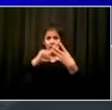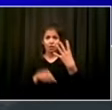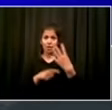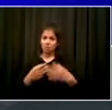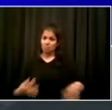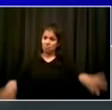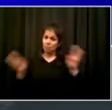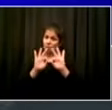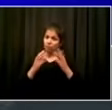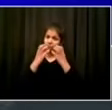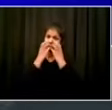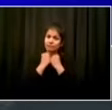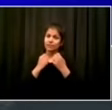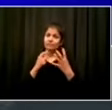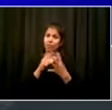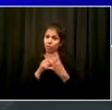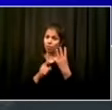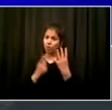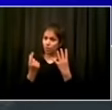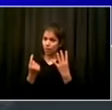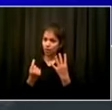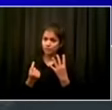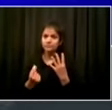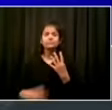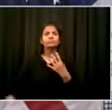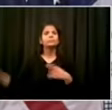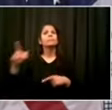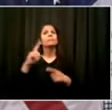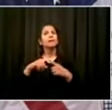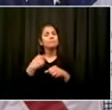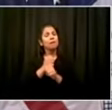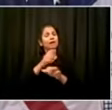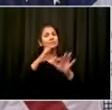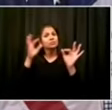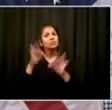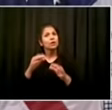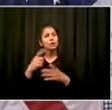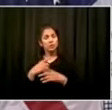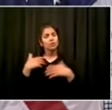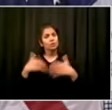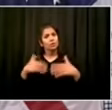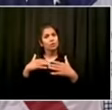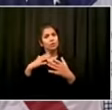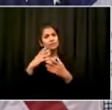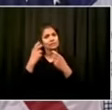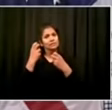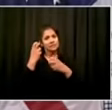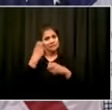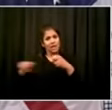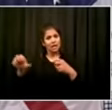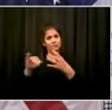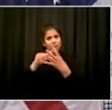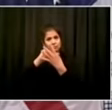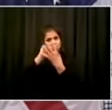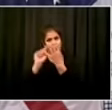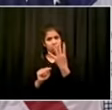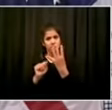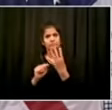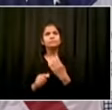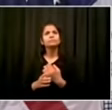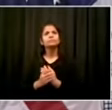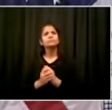make decisions based on many, many factors. Obviously, paramount was protecting the right to peaceful